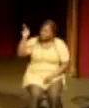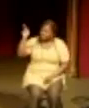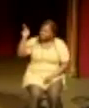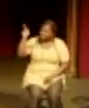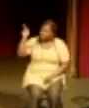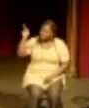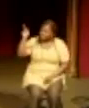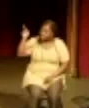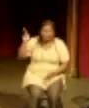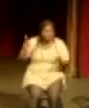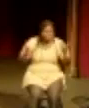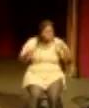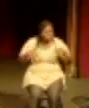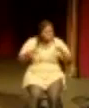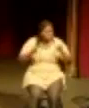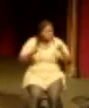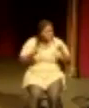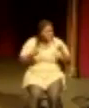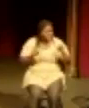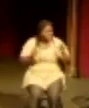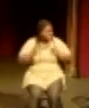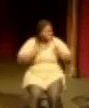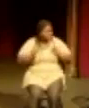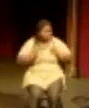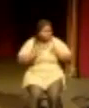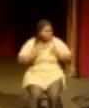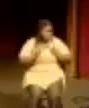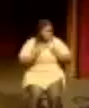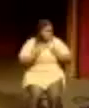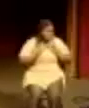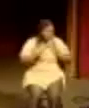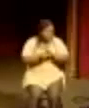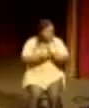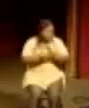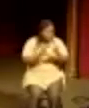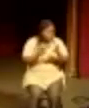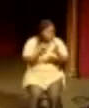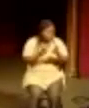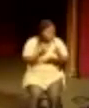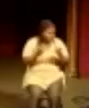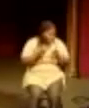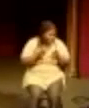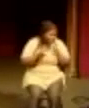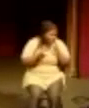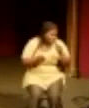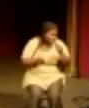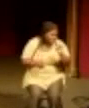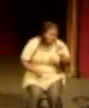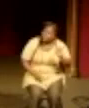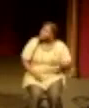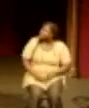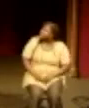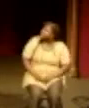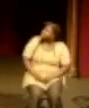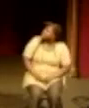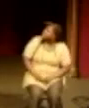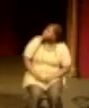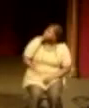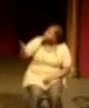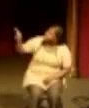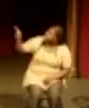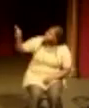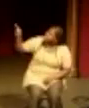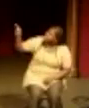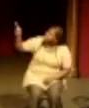theater and ran out of space. It's an amazing night, and here's a few of us fooling around after